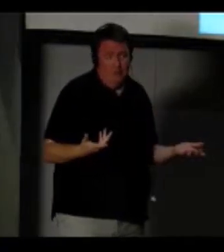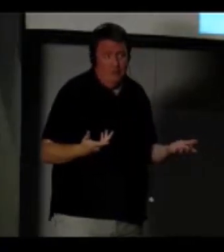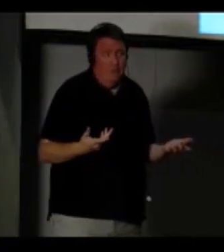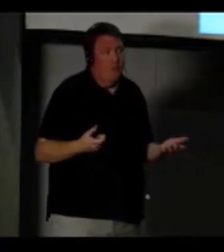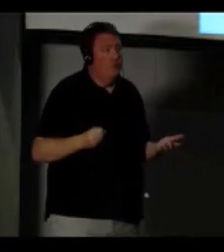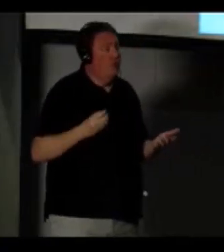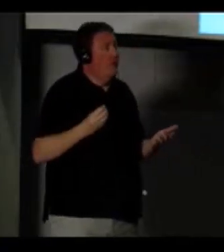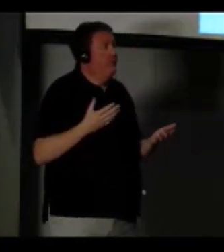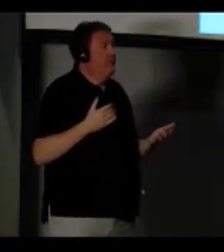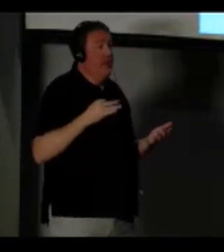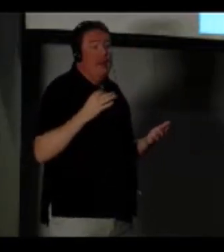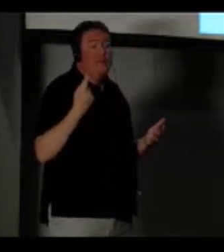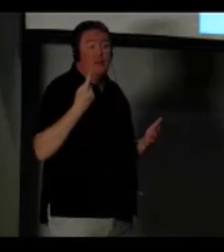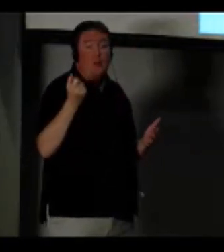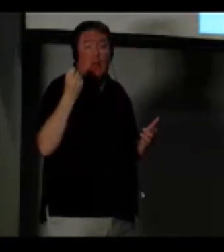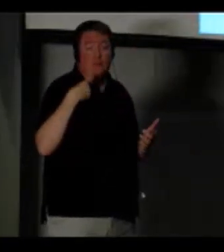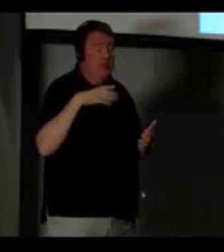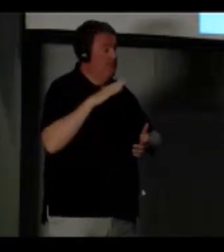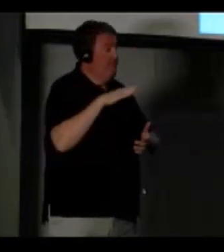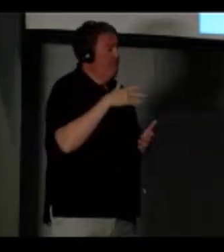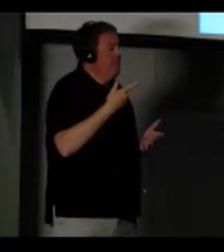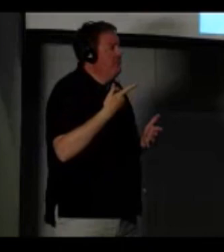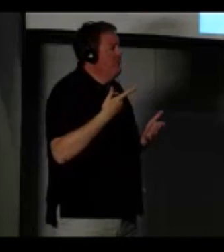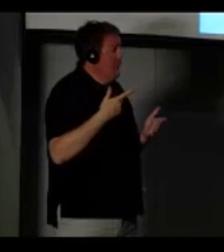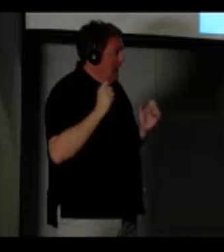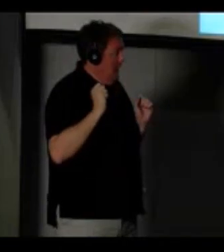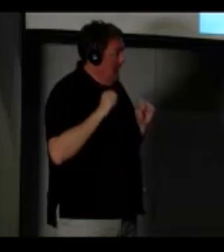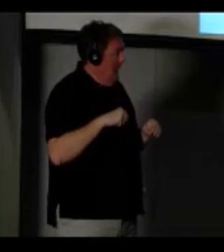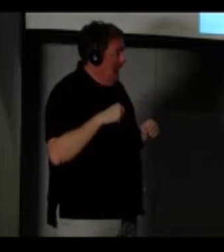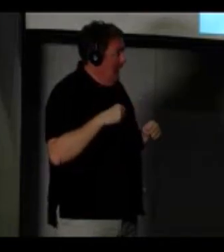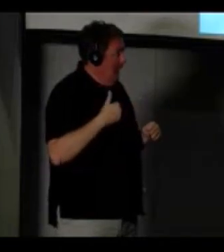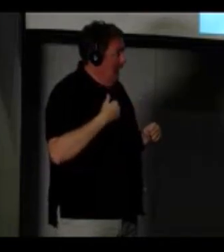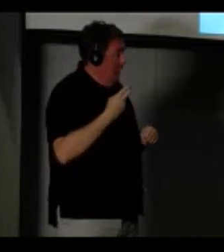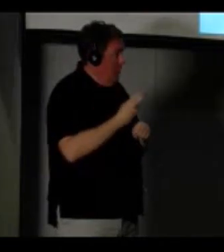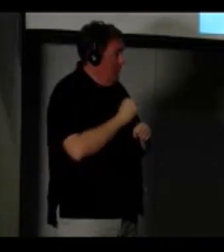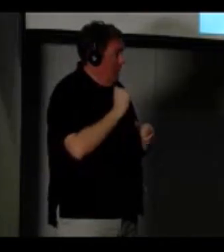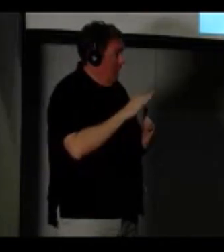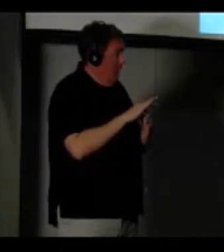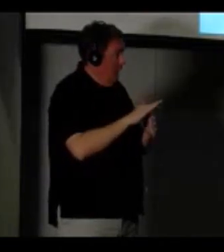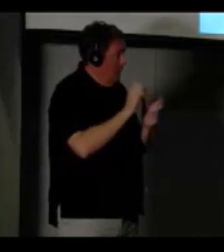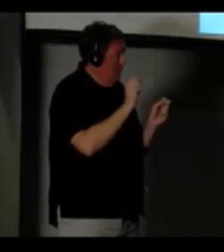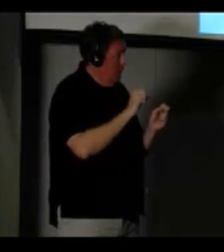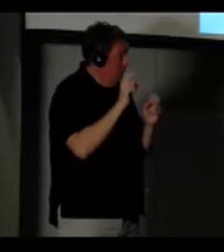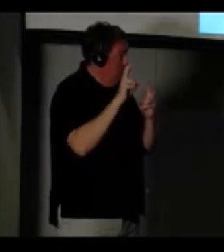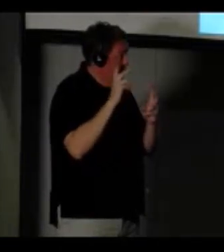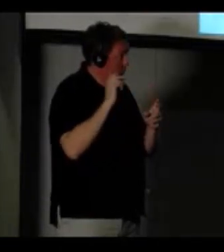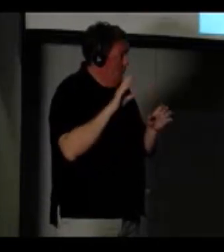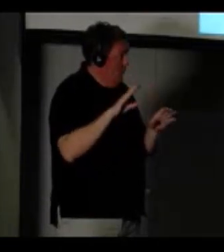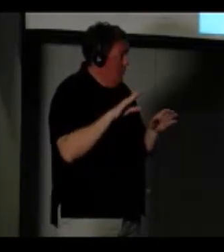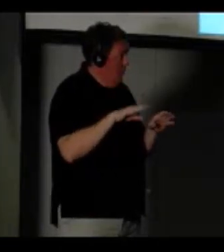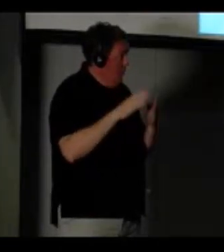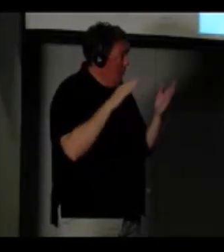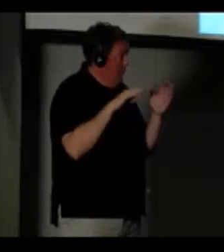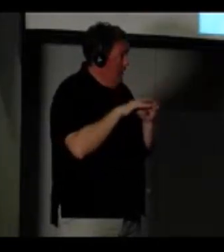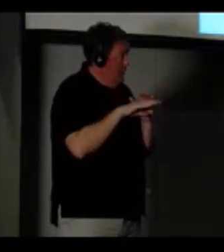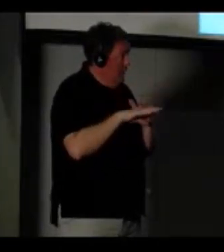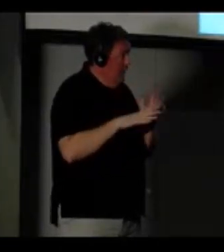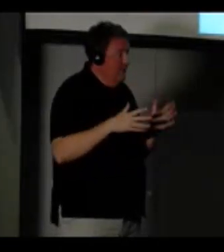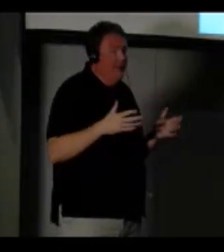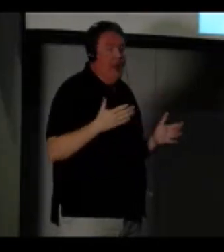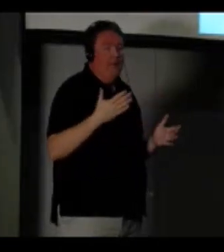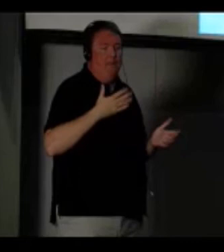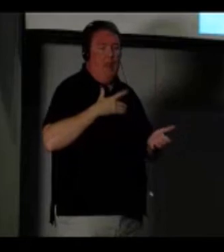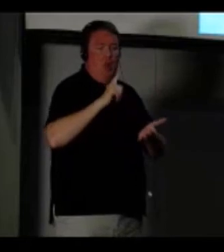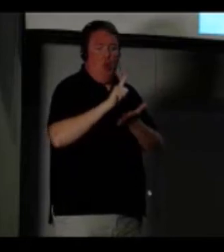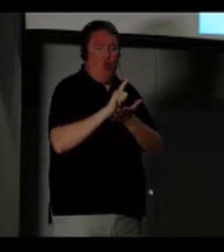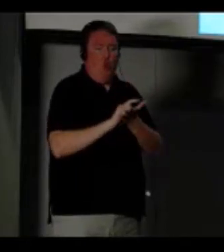And when a client asks me whether they can make their content available in open access, in my maddeningly